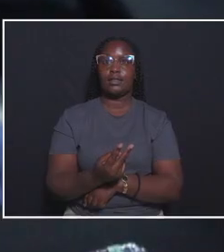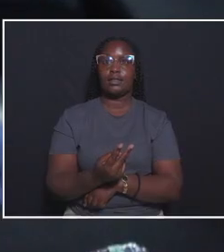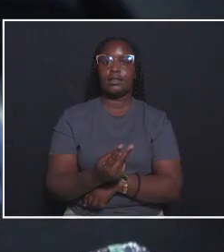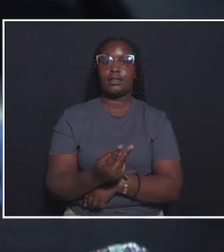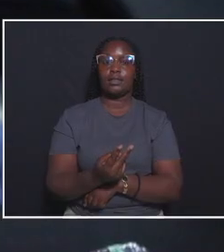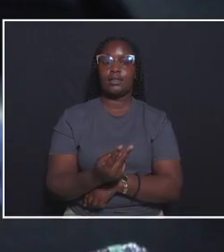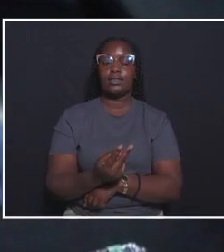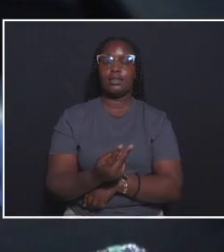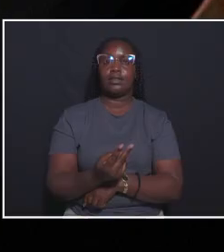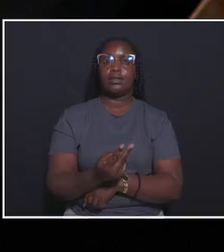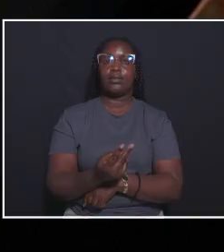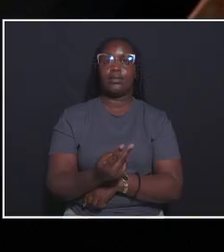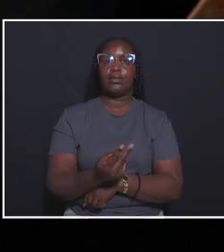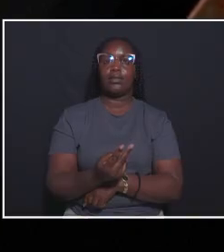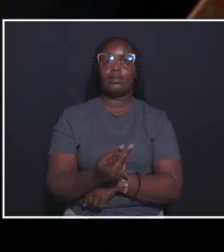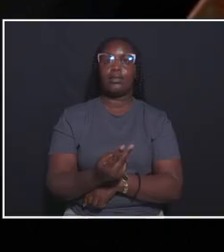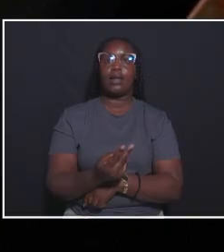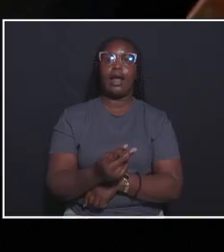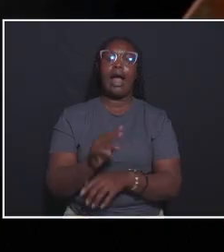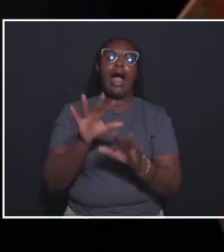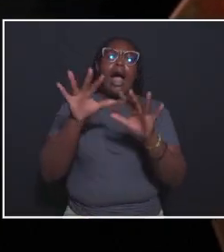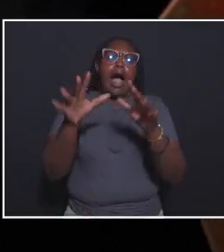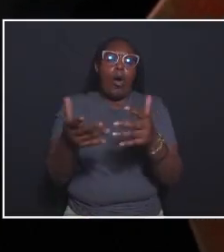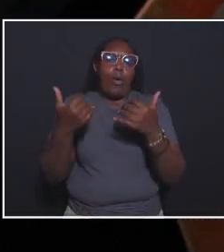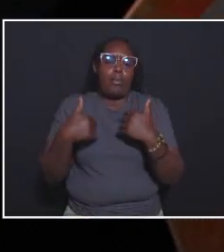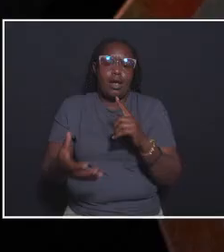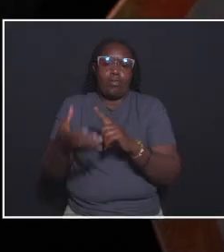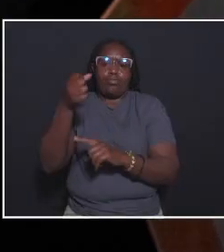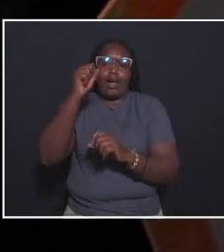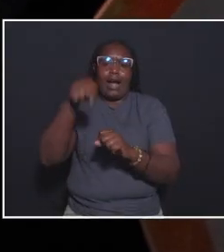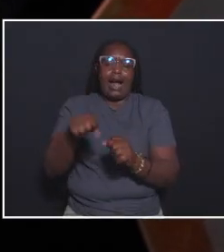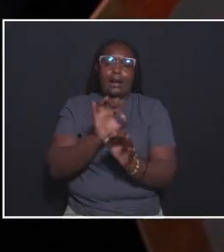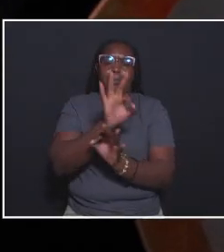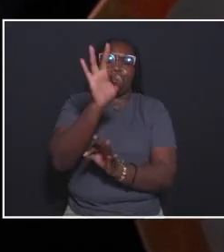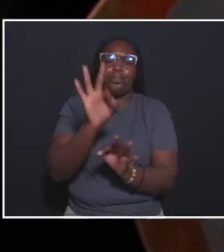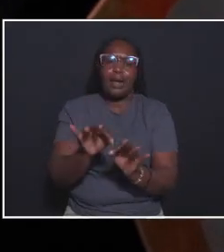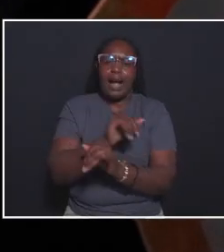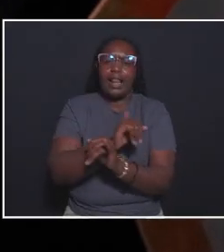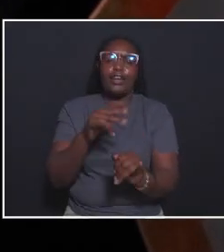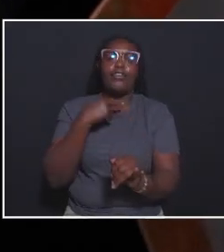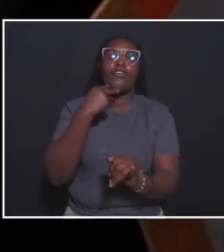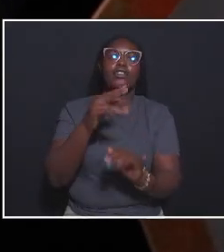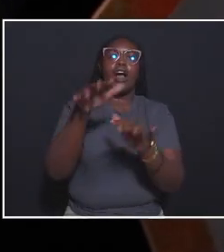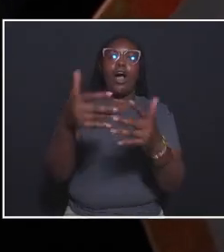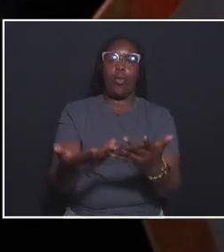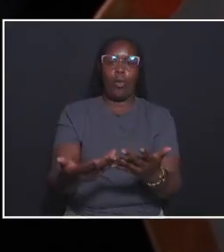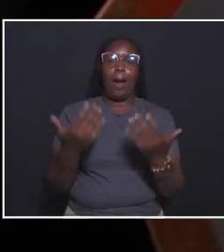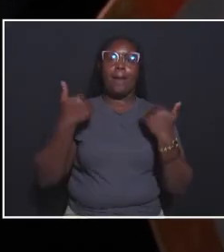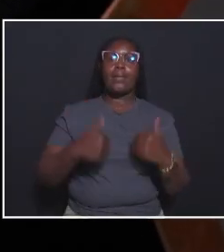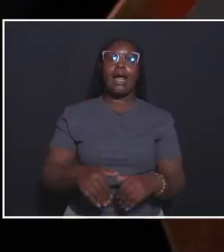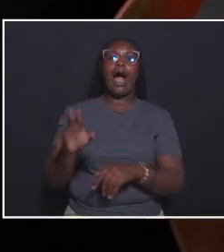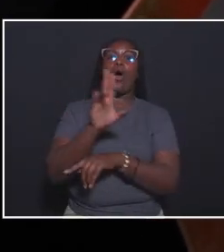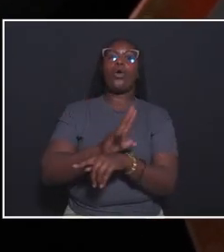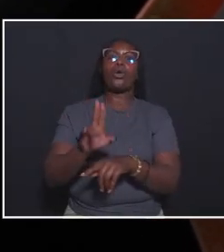So how would I get intelligible dialogue from him? I would have to use a microphone that only hones